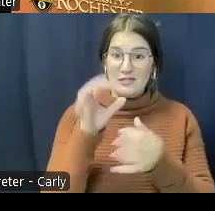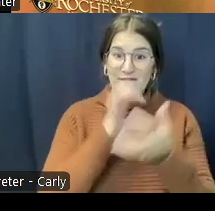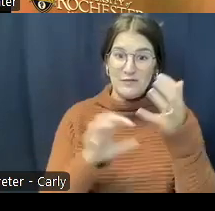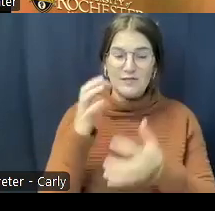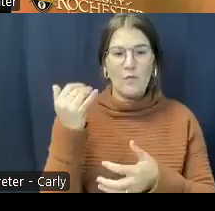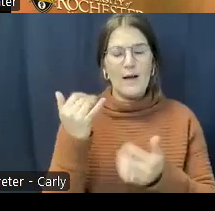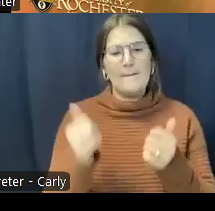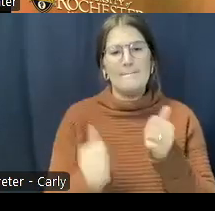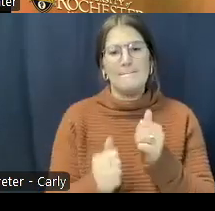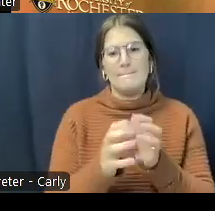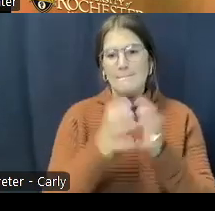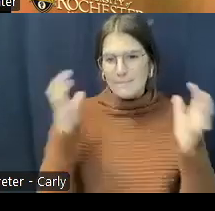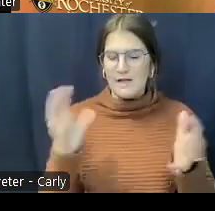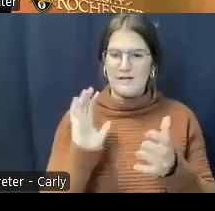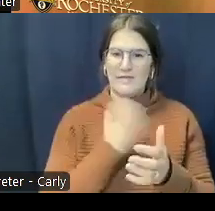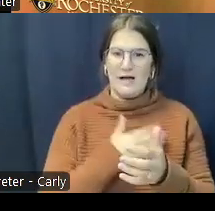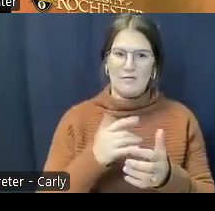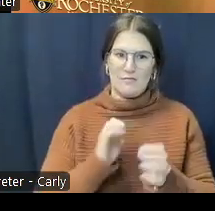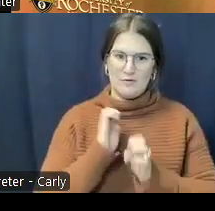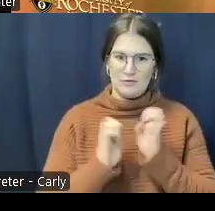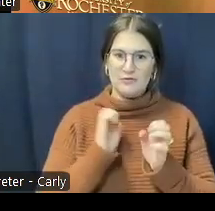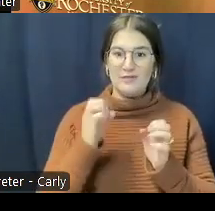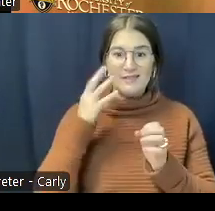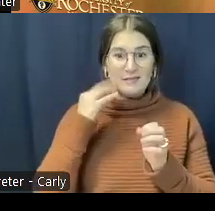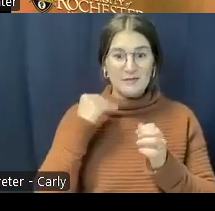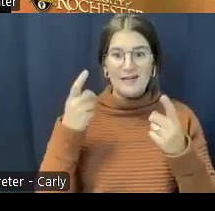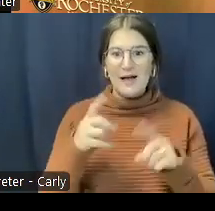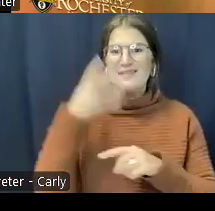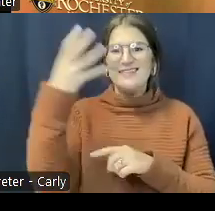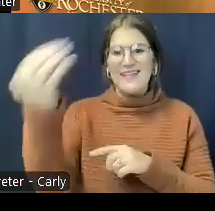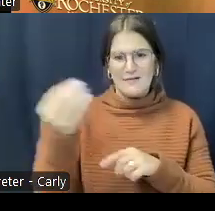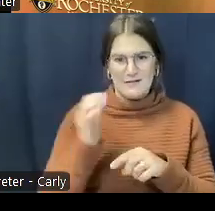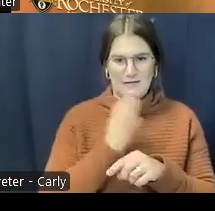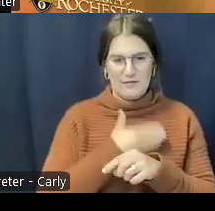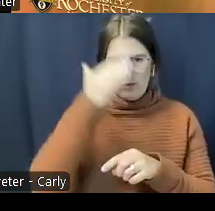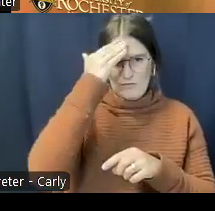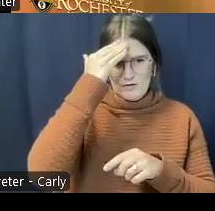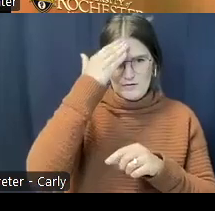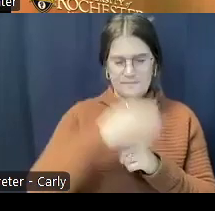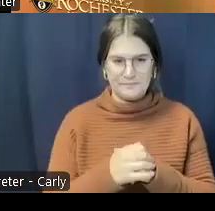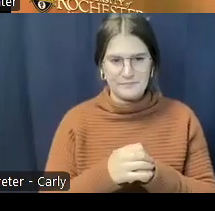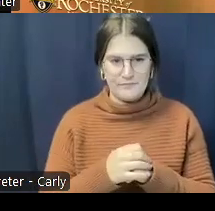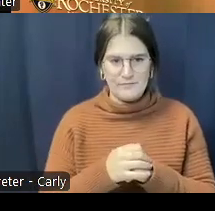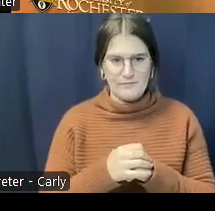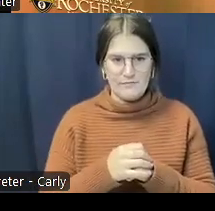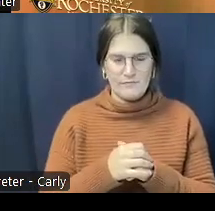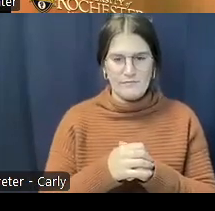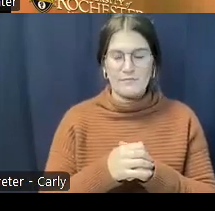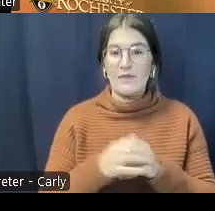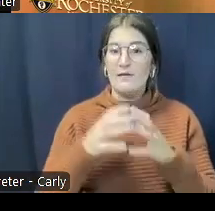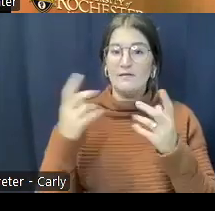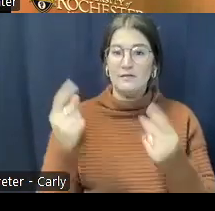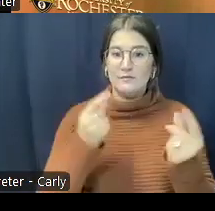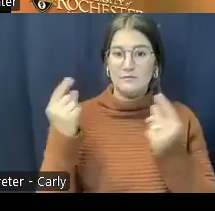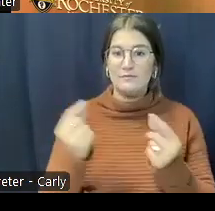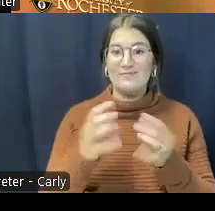lies outside of awareness for many practical reasons. We have a lot to do. We can only focus on certain things. We also have our own history of